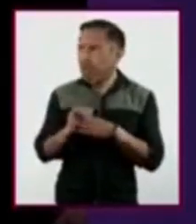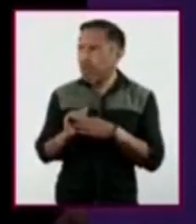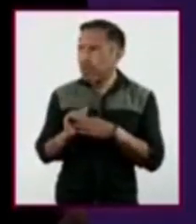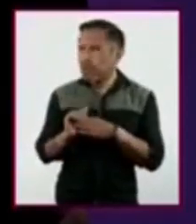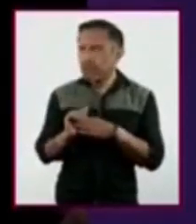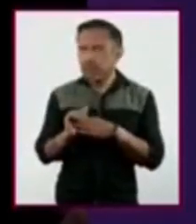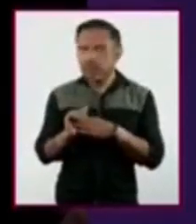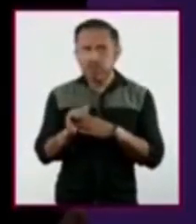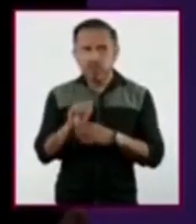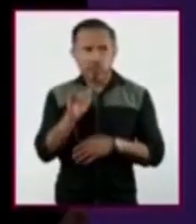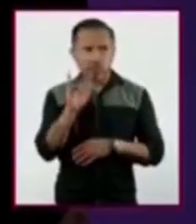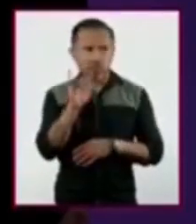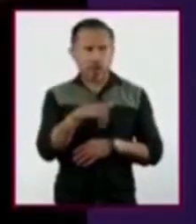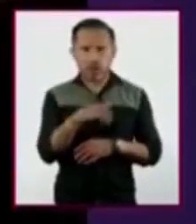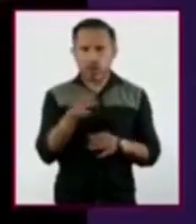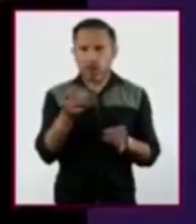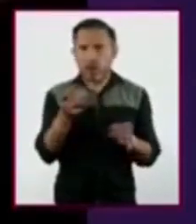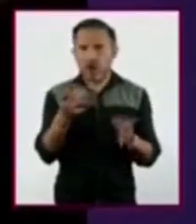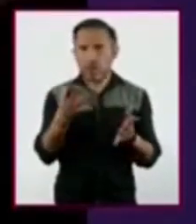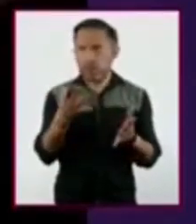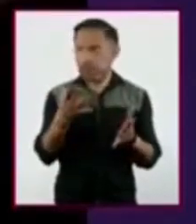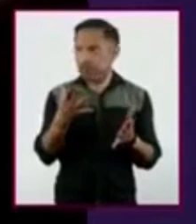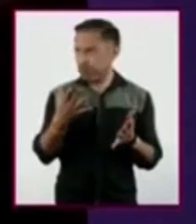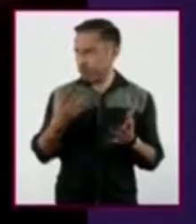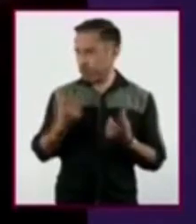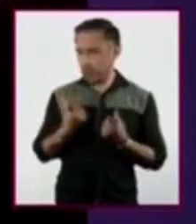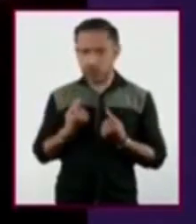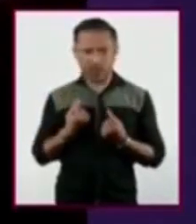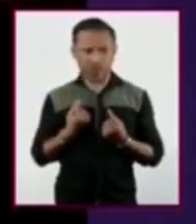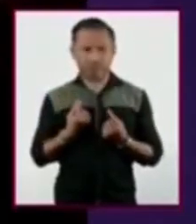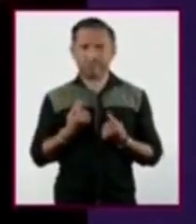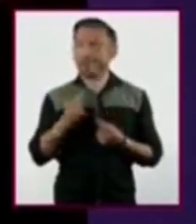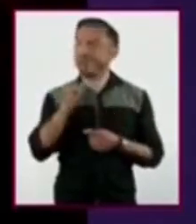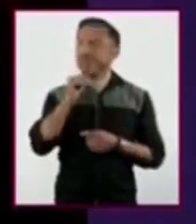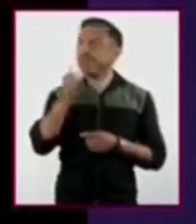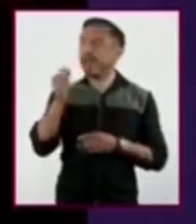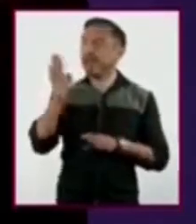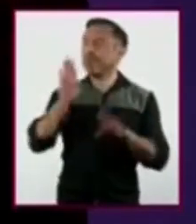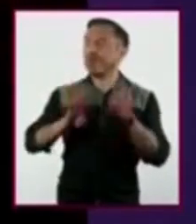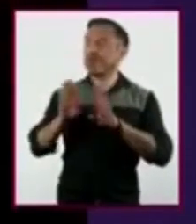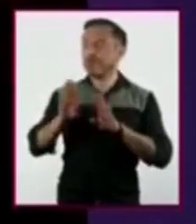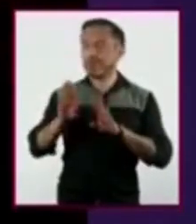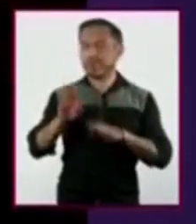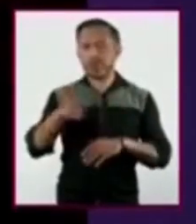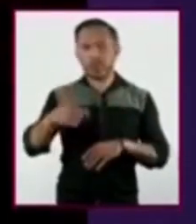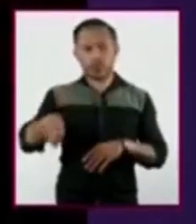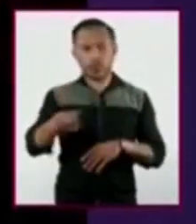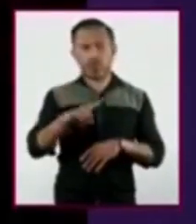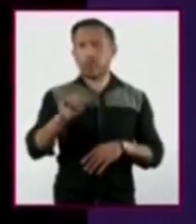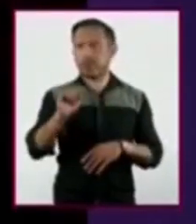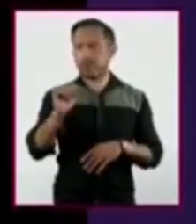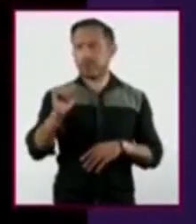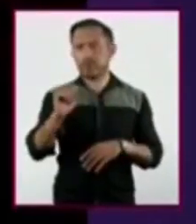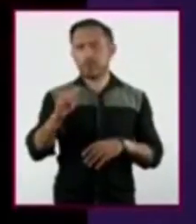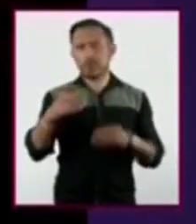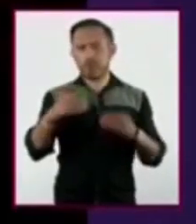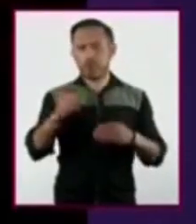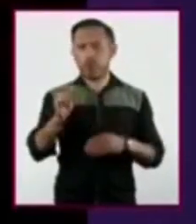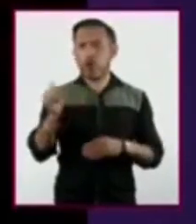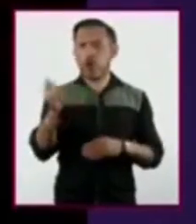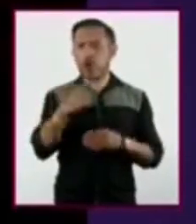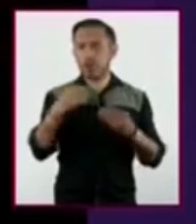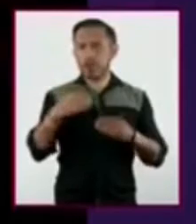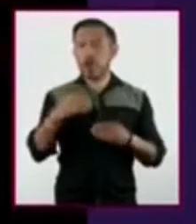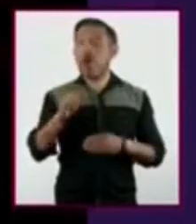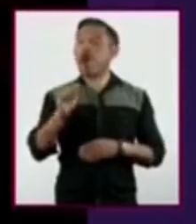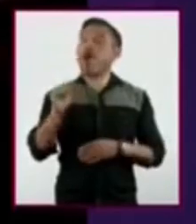That's horrible. What can we do? Don't worry. Today there's a sale on all costumes. They are